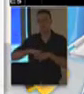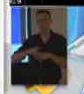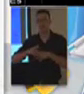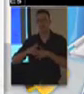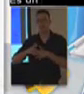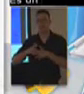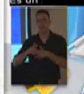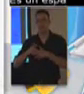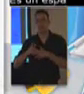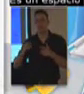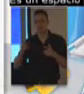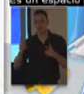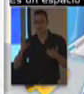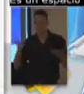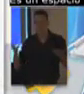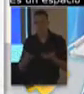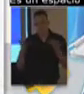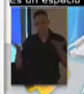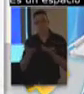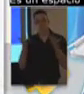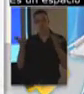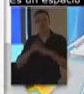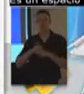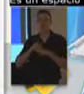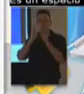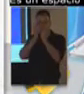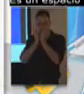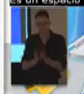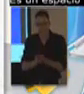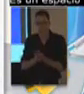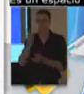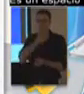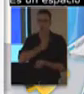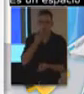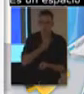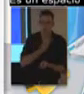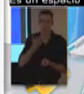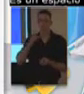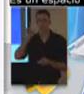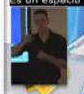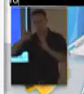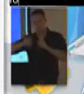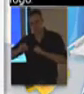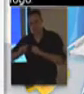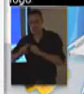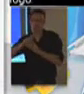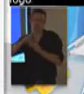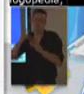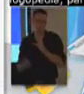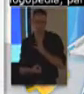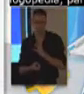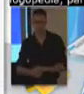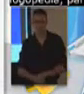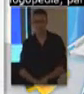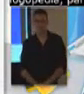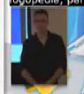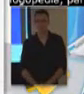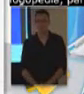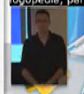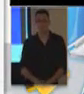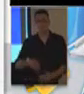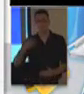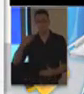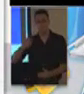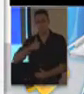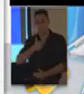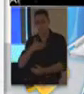It's all there to stimulate them, and it's designed to be able to work with different therapies for elderly people, speech therapy,